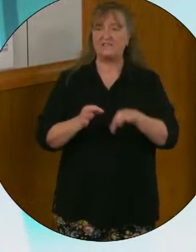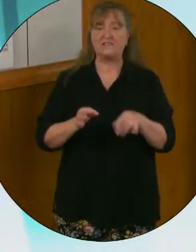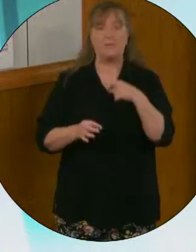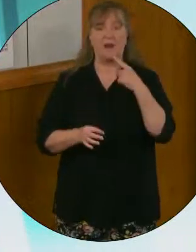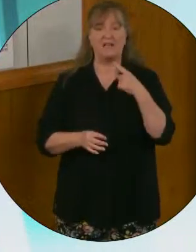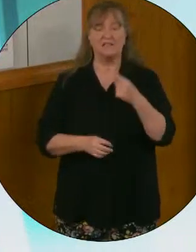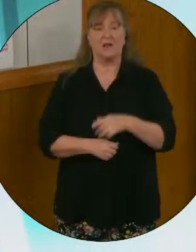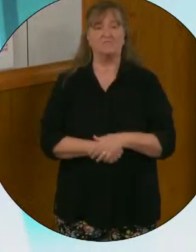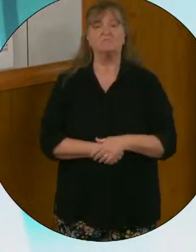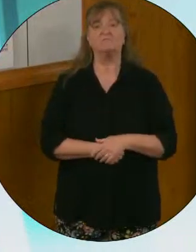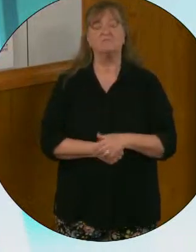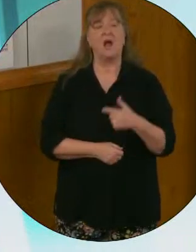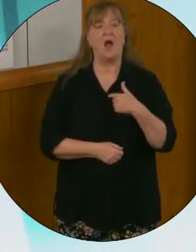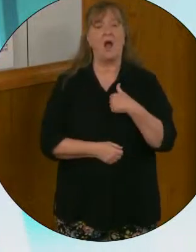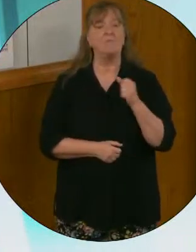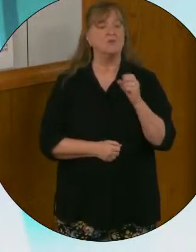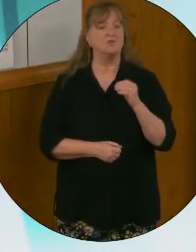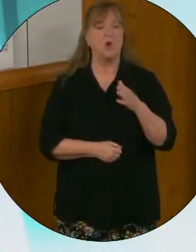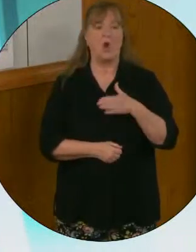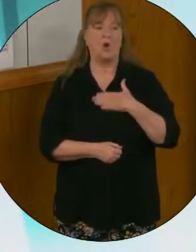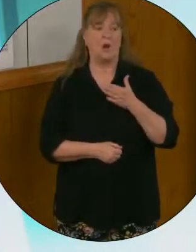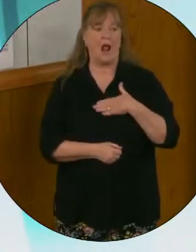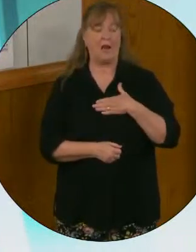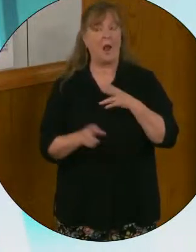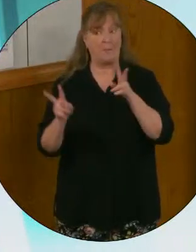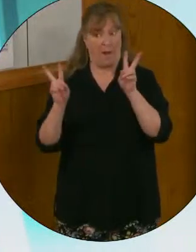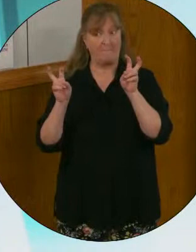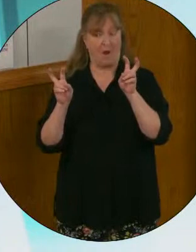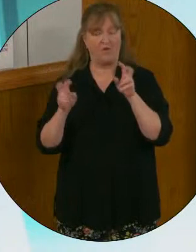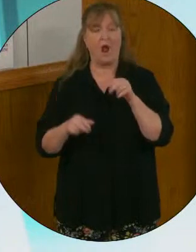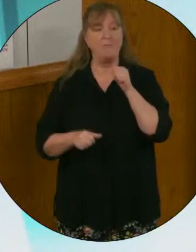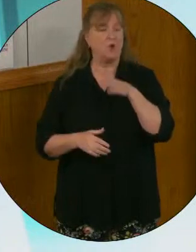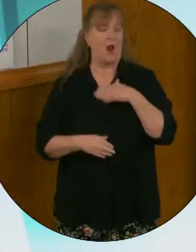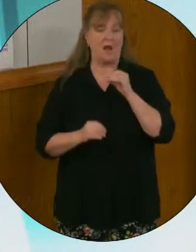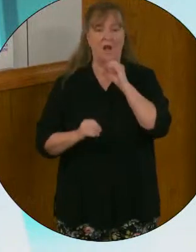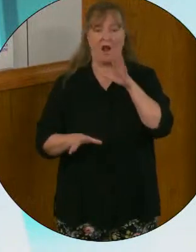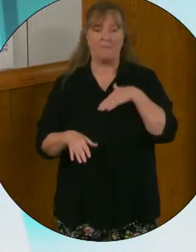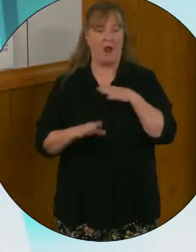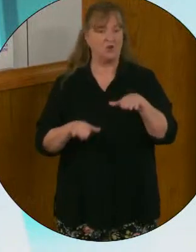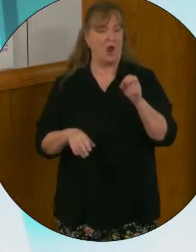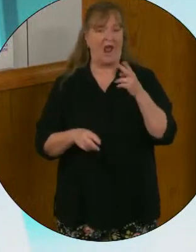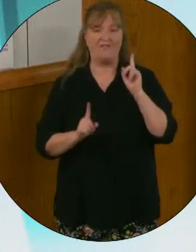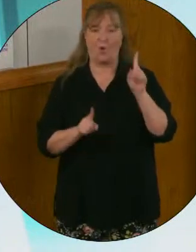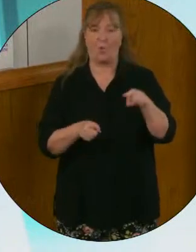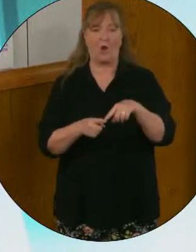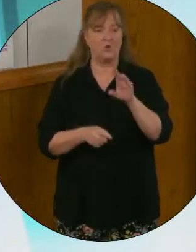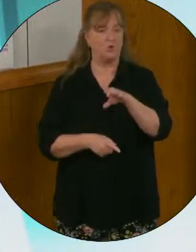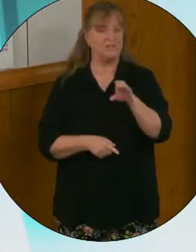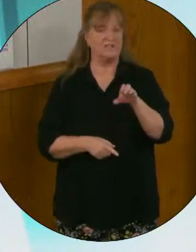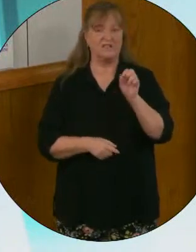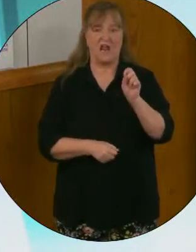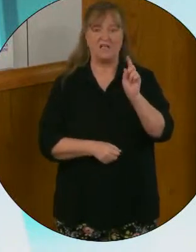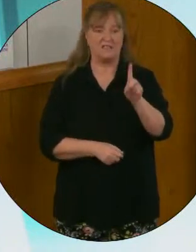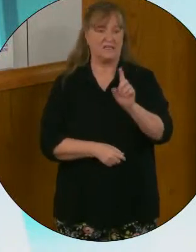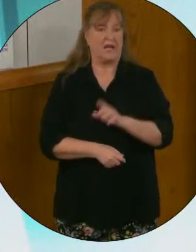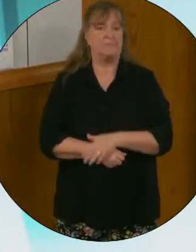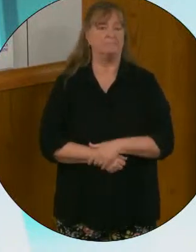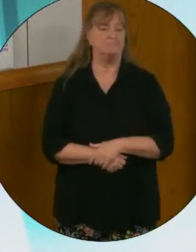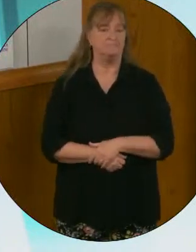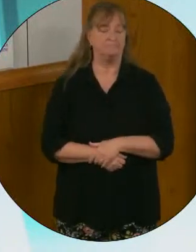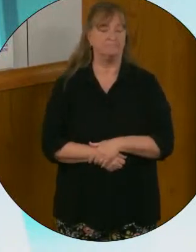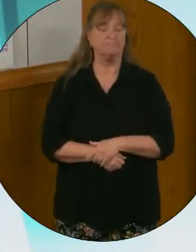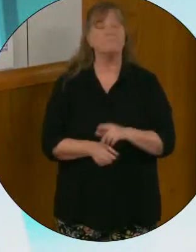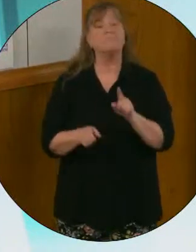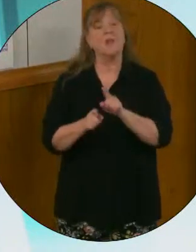said, I am so glad, and I'll paraphrase, I'm so glad none of my children ever went to CCSD. As